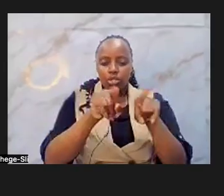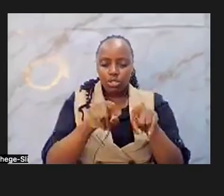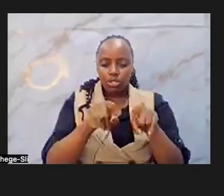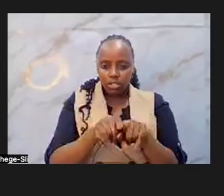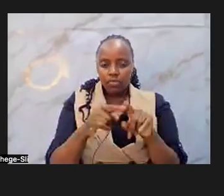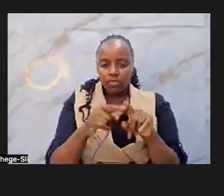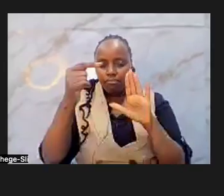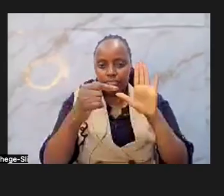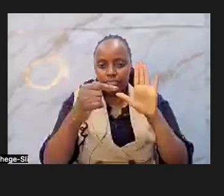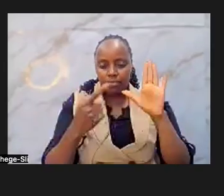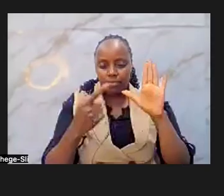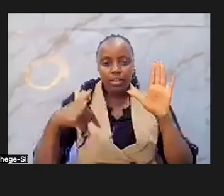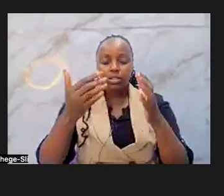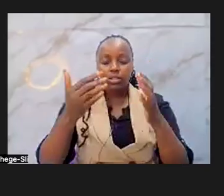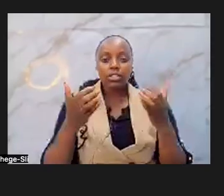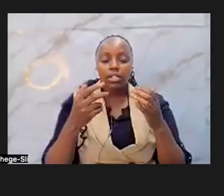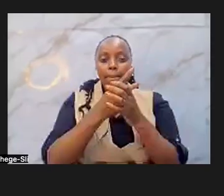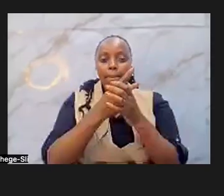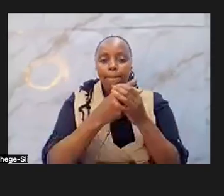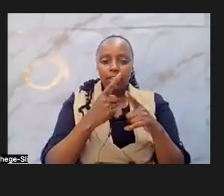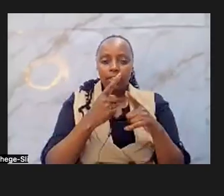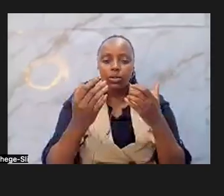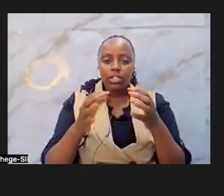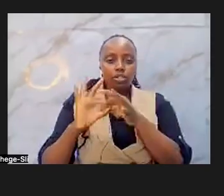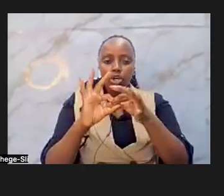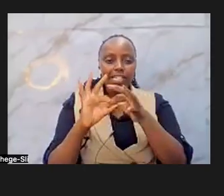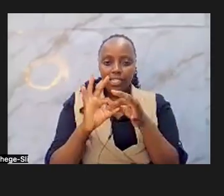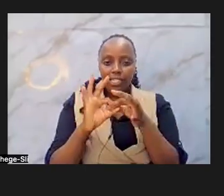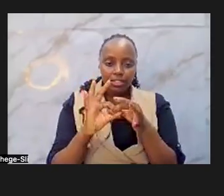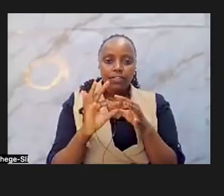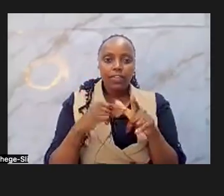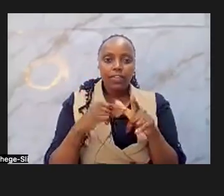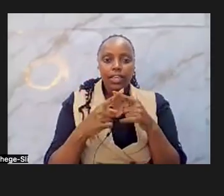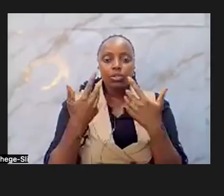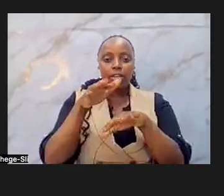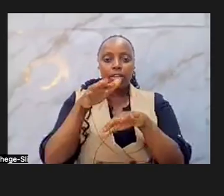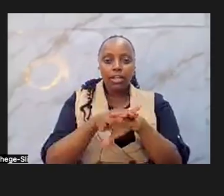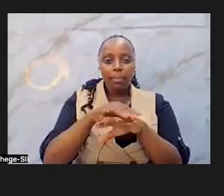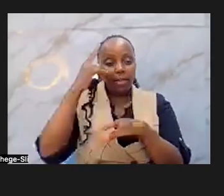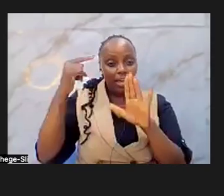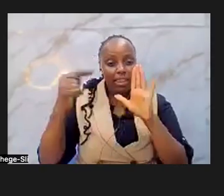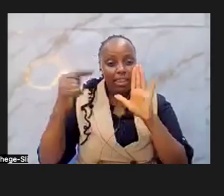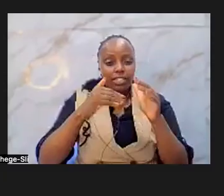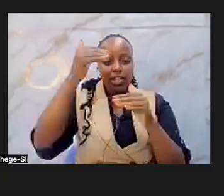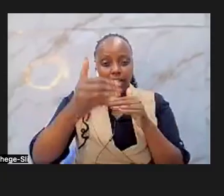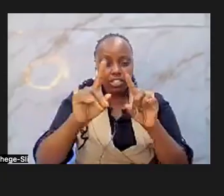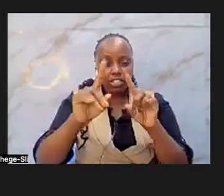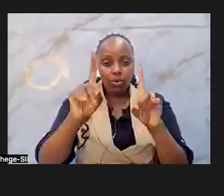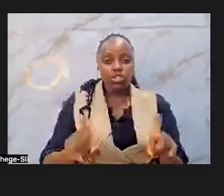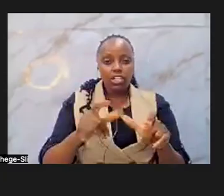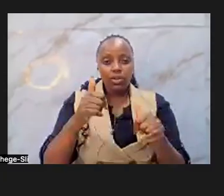be coordinated, and we need to integrate. But I can come to that in the next question and give time for Helen to respond as well.